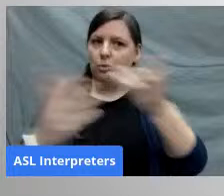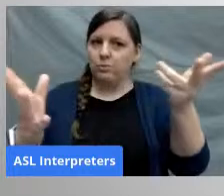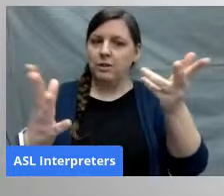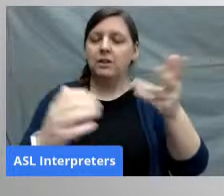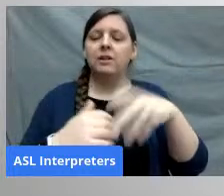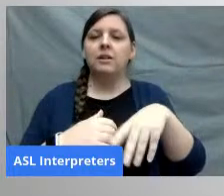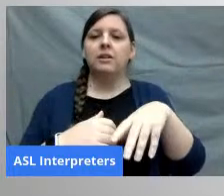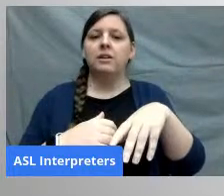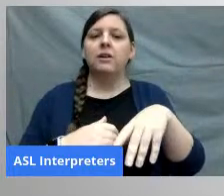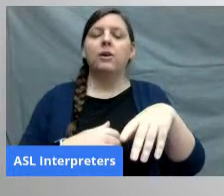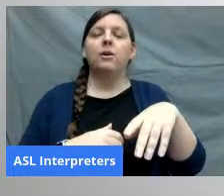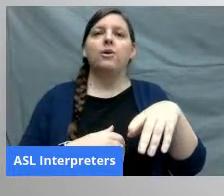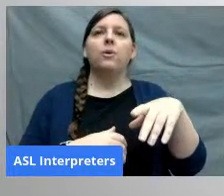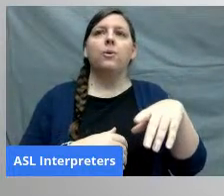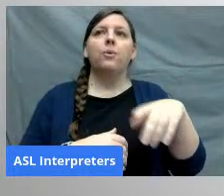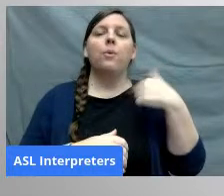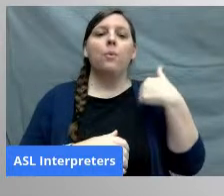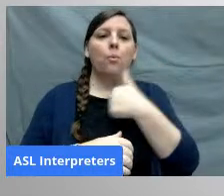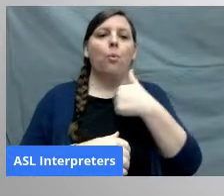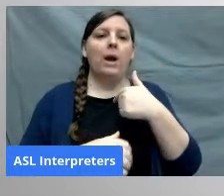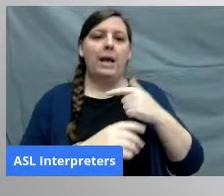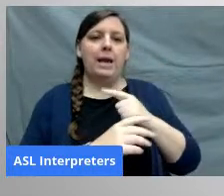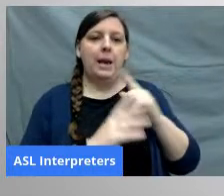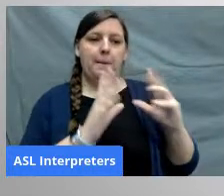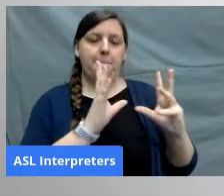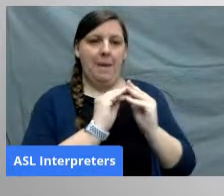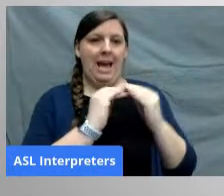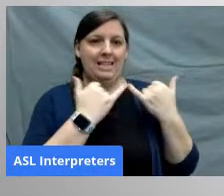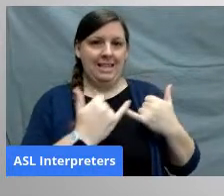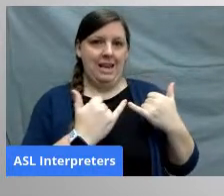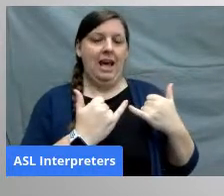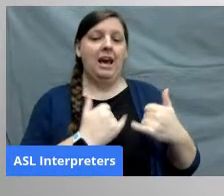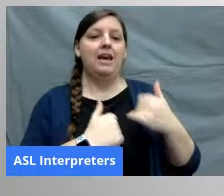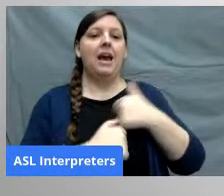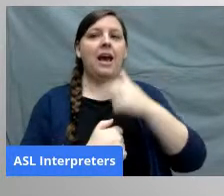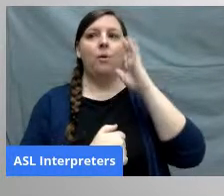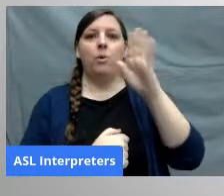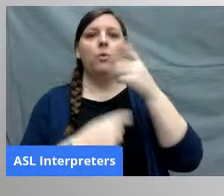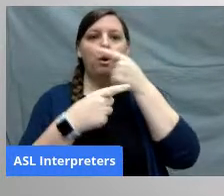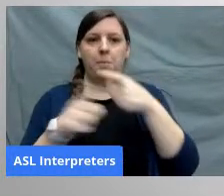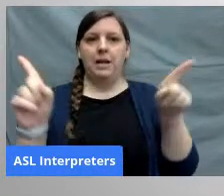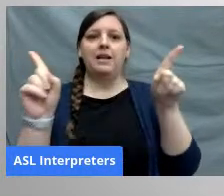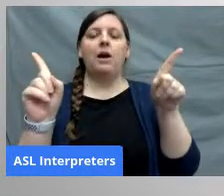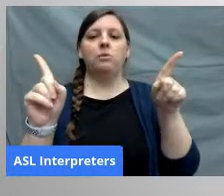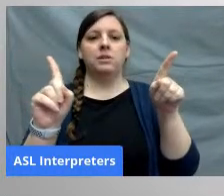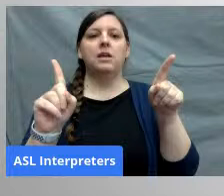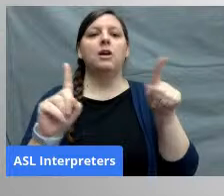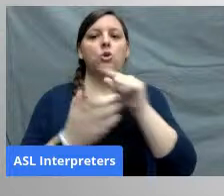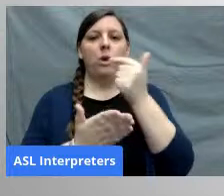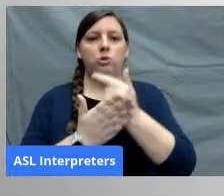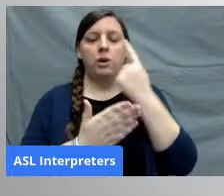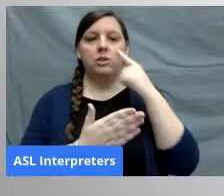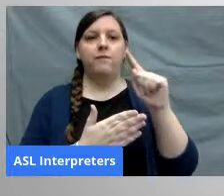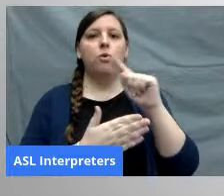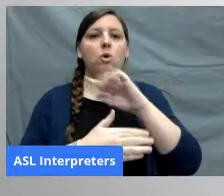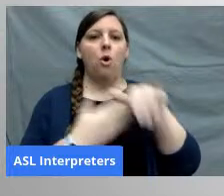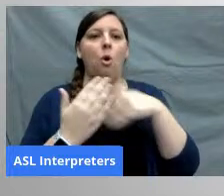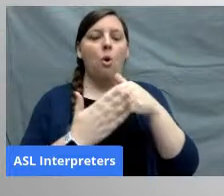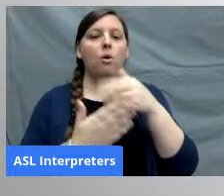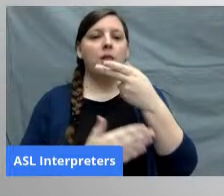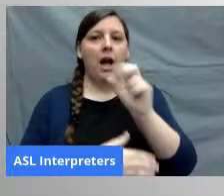be announcing the graduation of all 3 high schools tomorrow. And the other information that will be